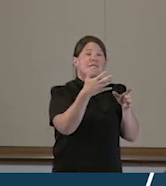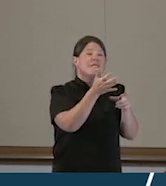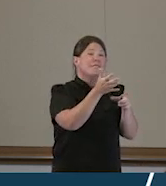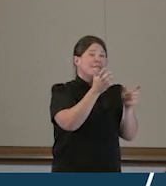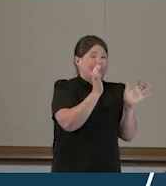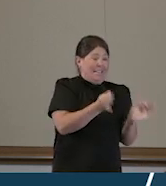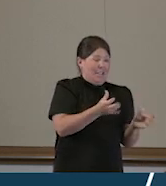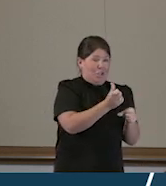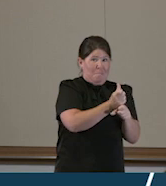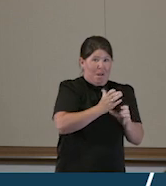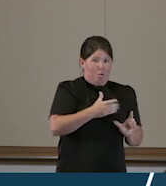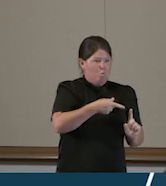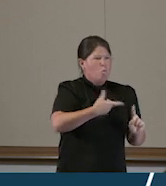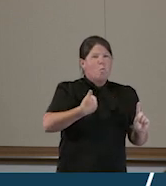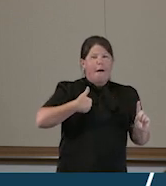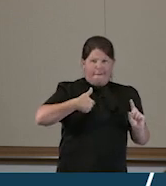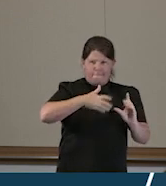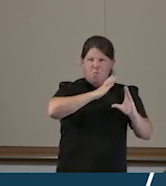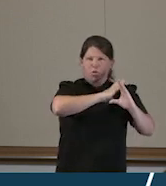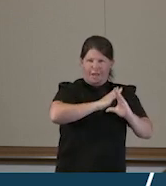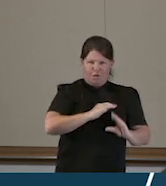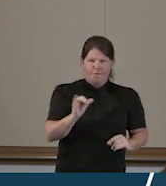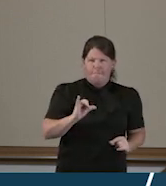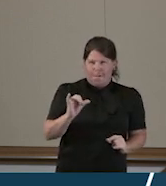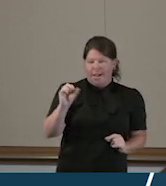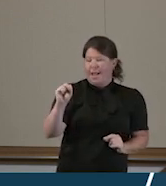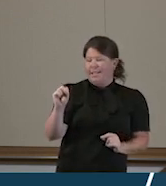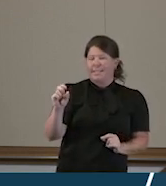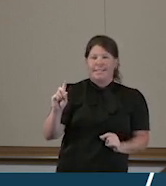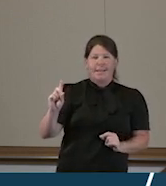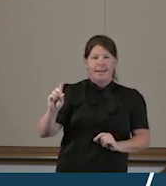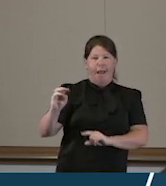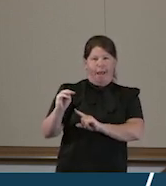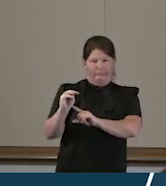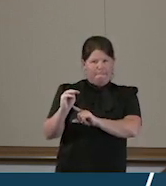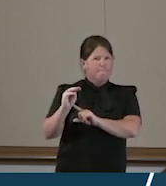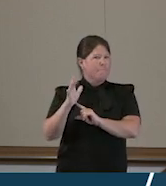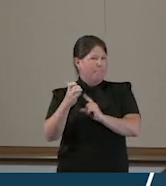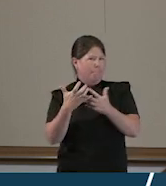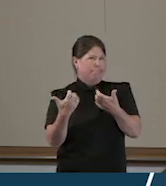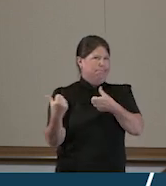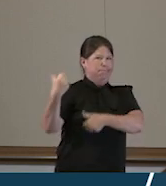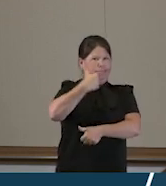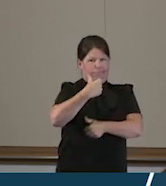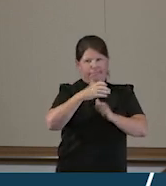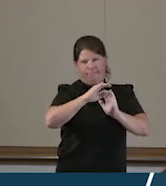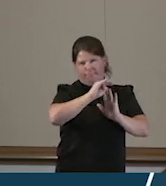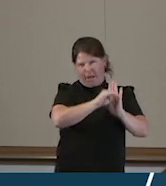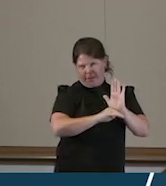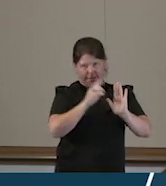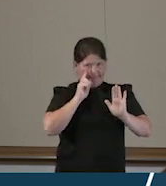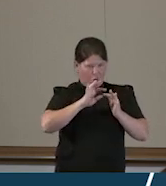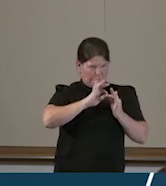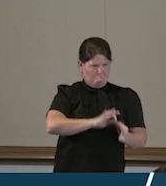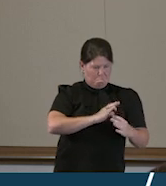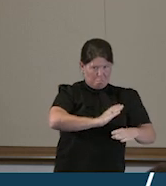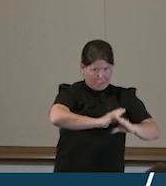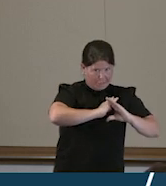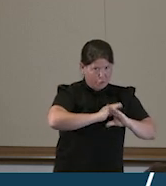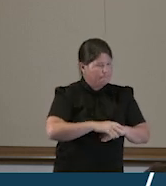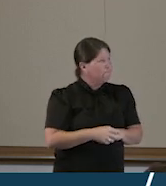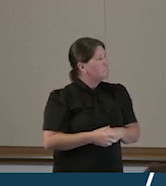that SDM kind of falls under. So we have section